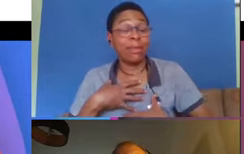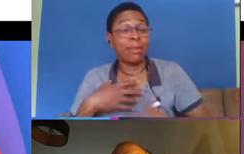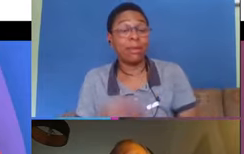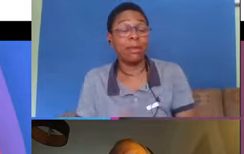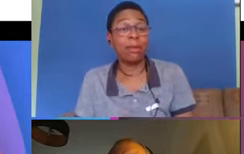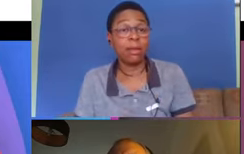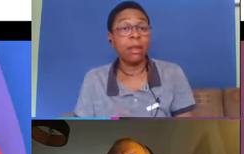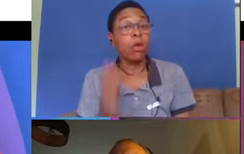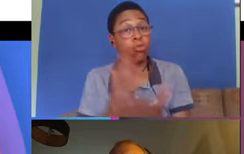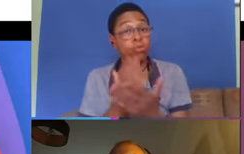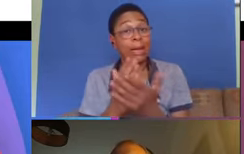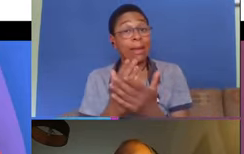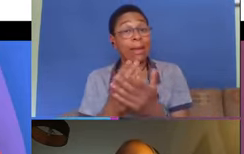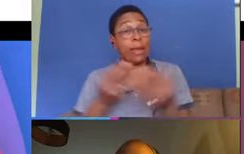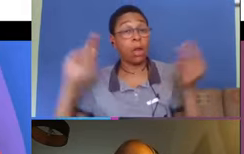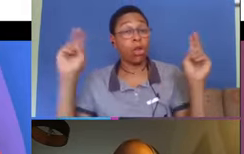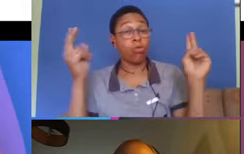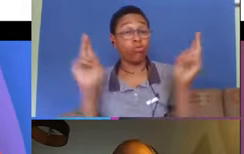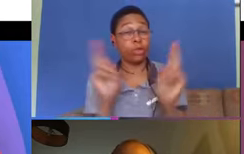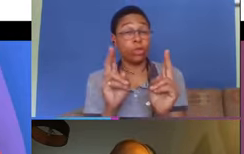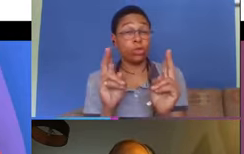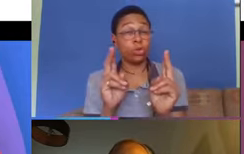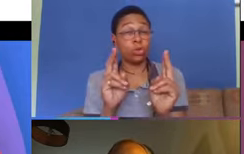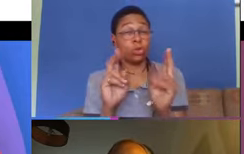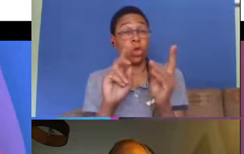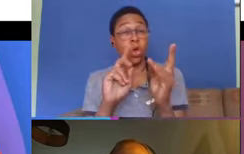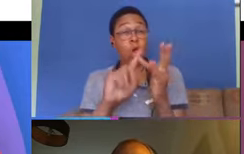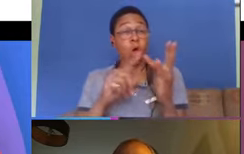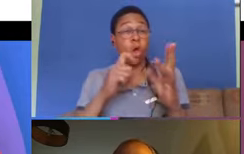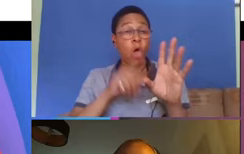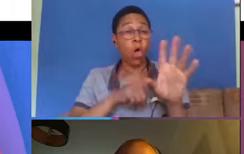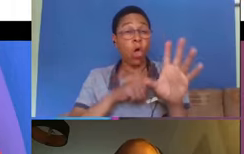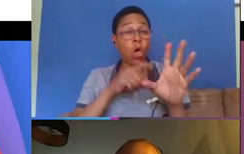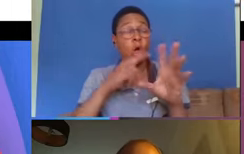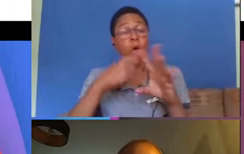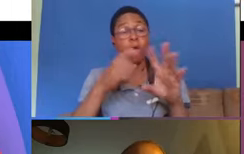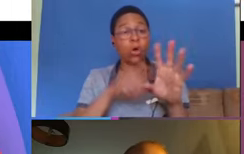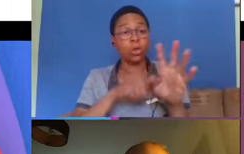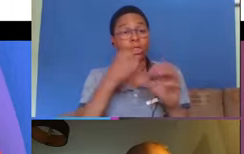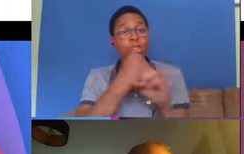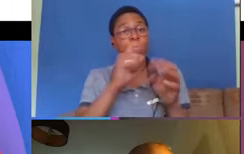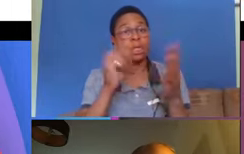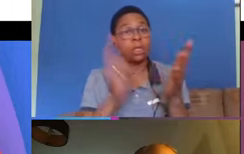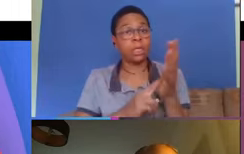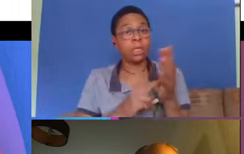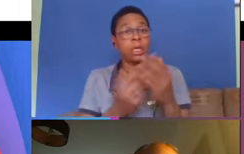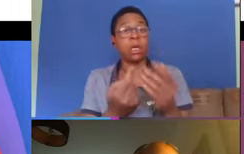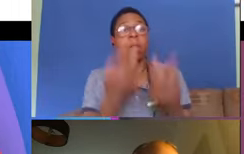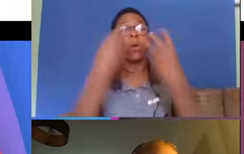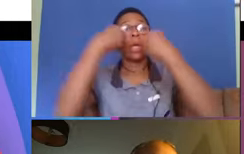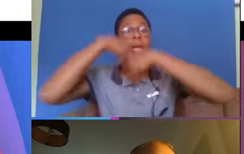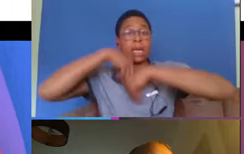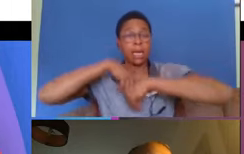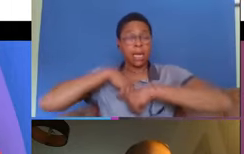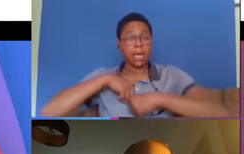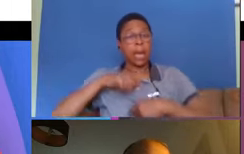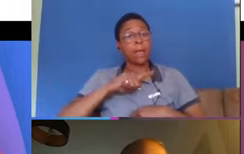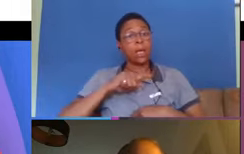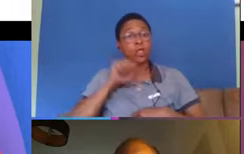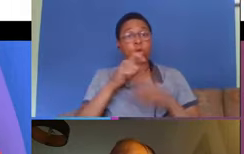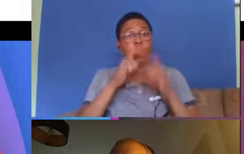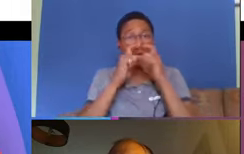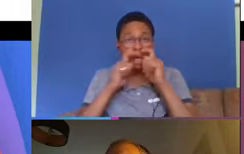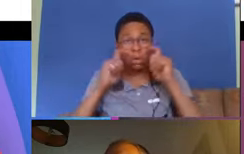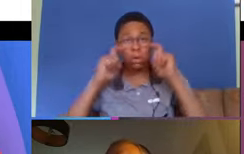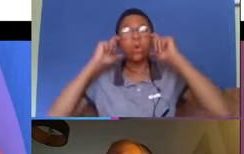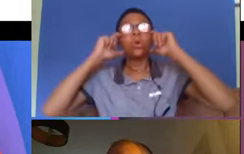reduce the amount of, or the oxygen mix that's coming into your lungs, just because there could be a slight